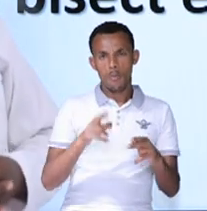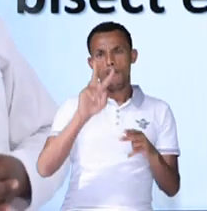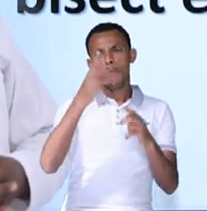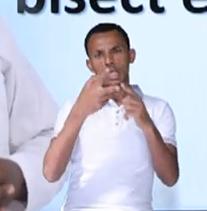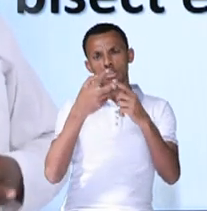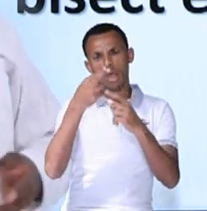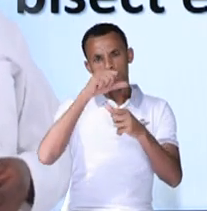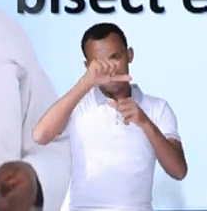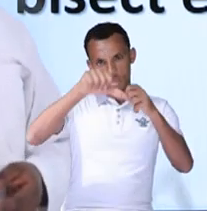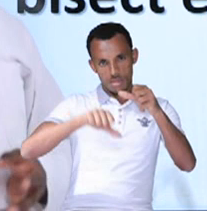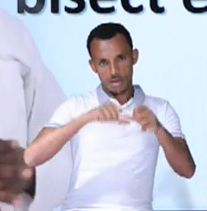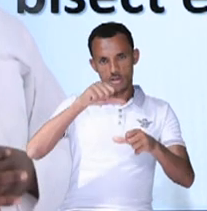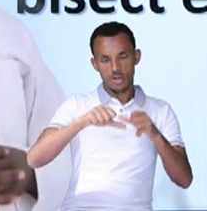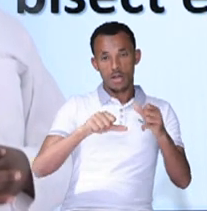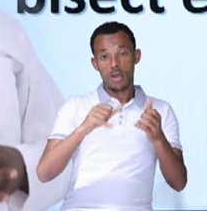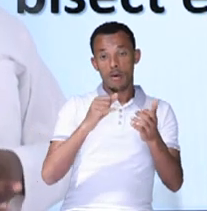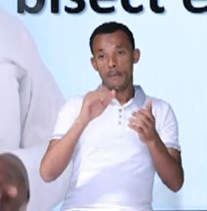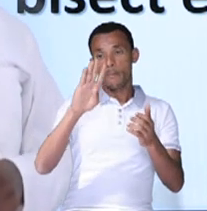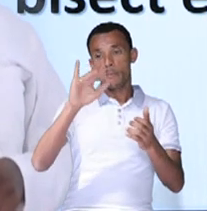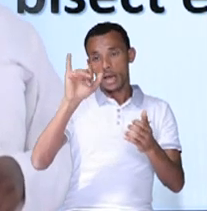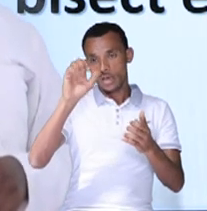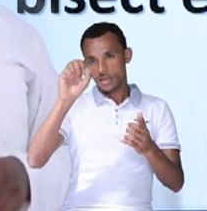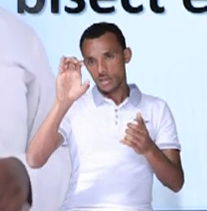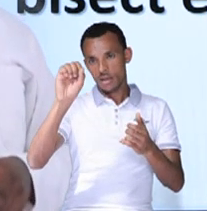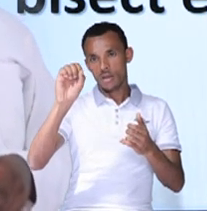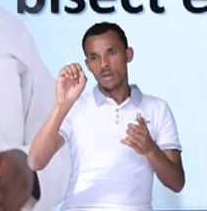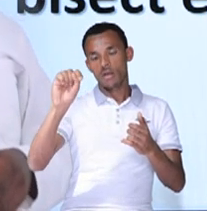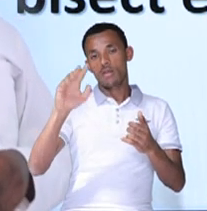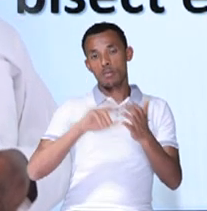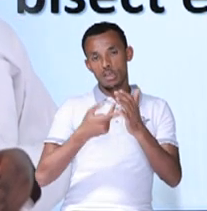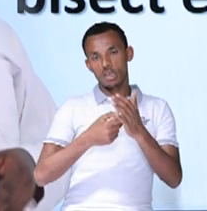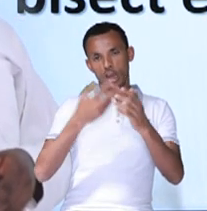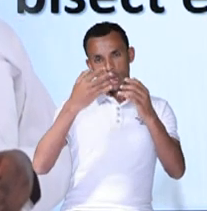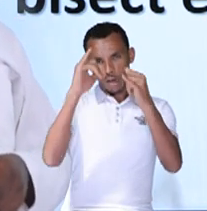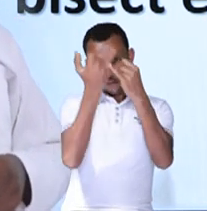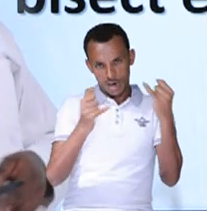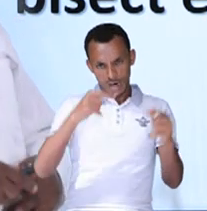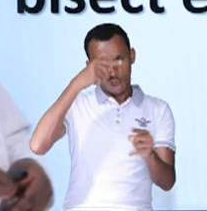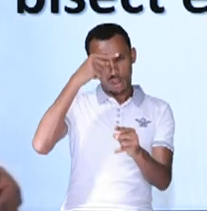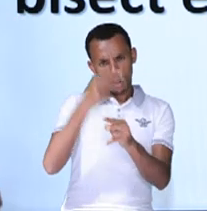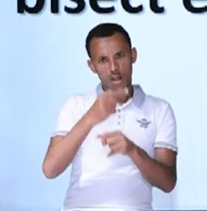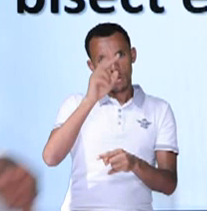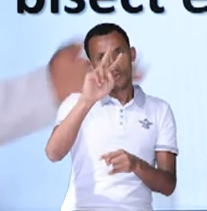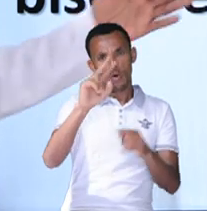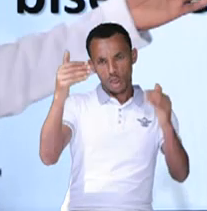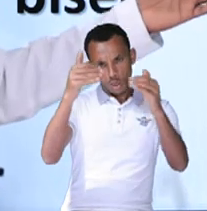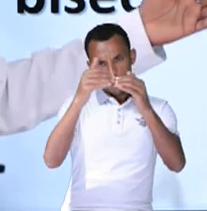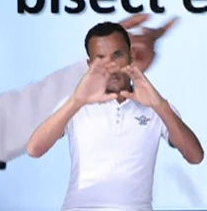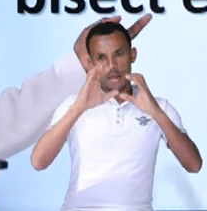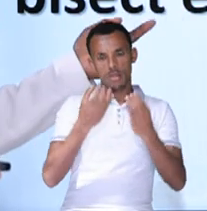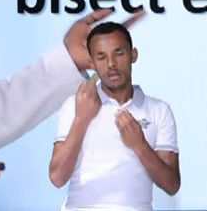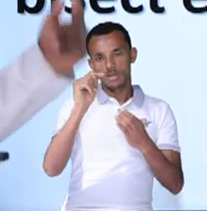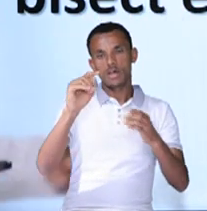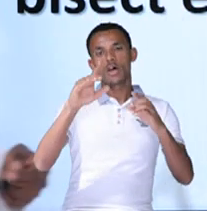other. Bisect means previously divided in exactly into two equal parts. So the